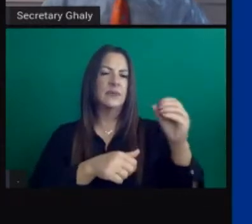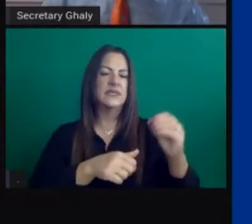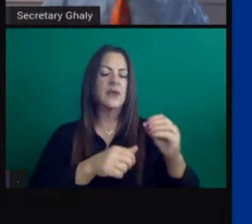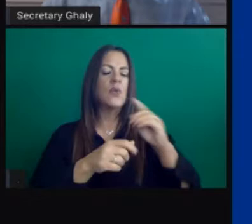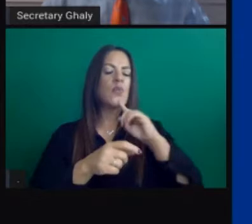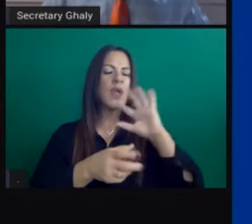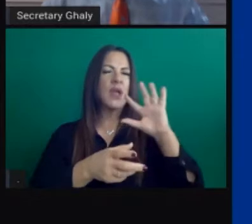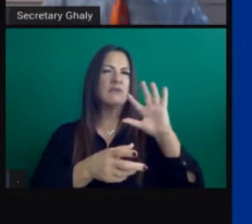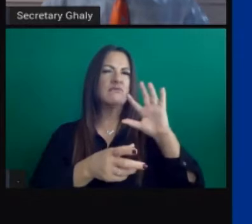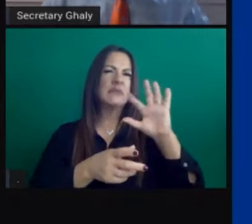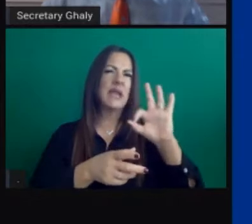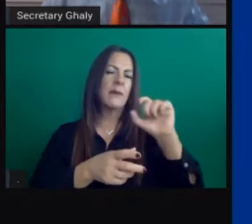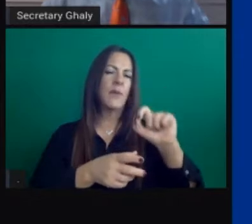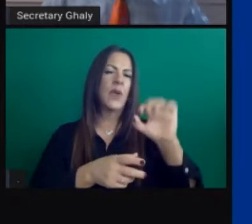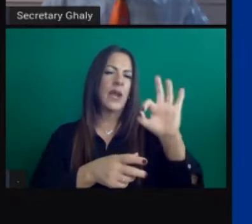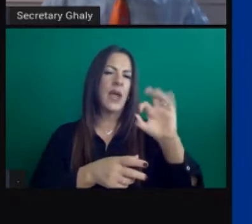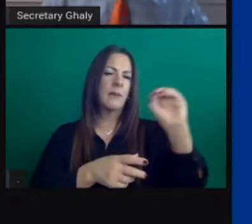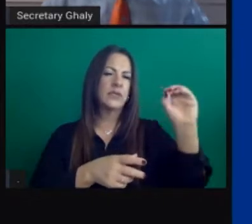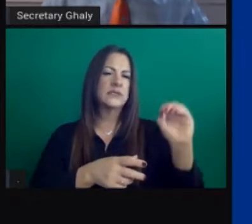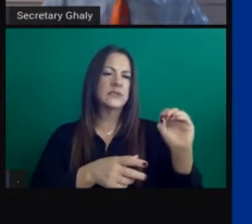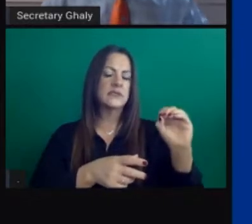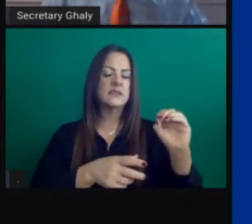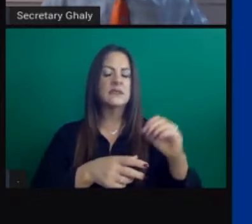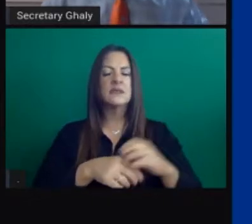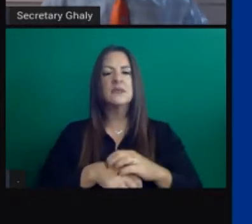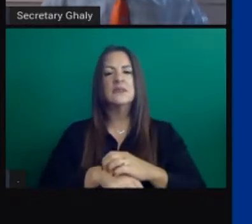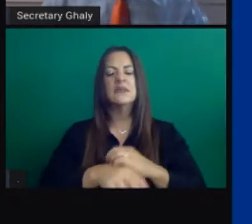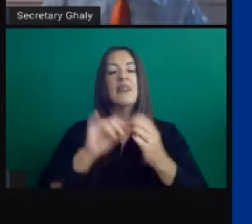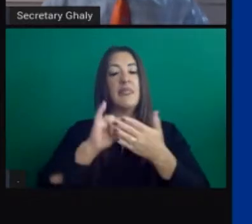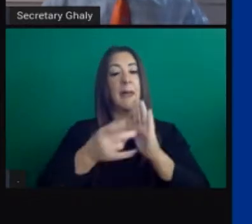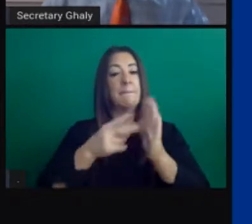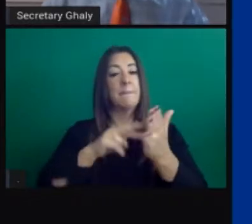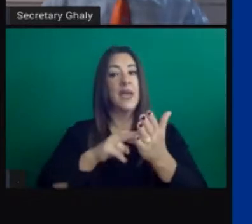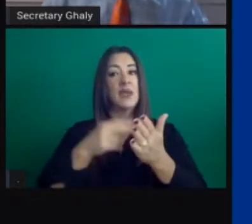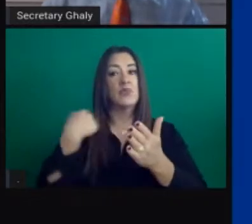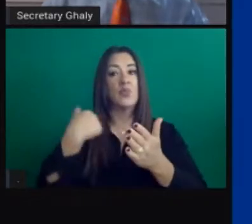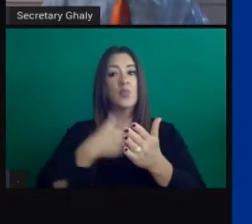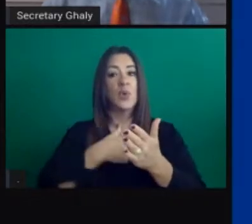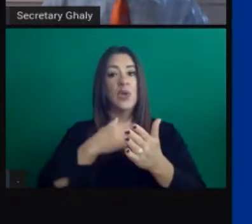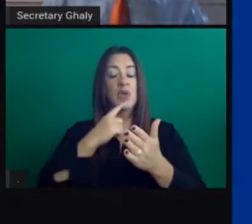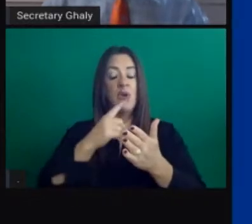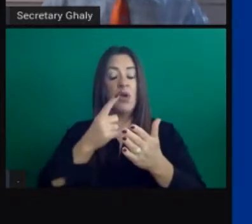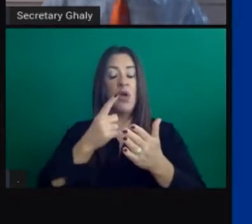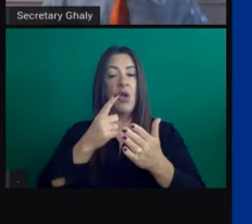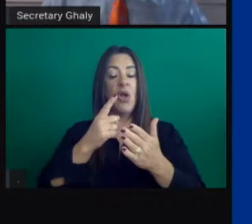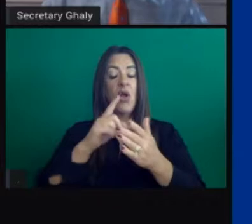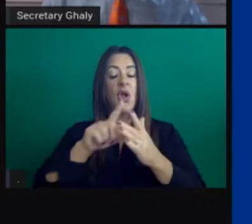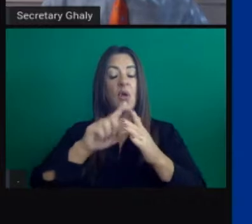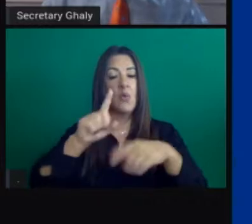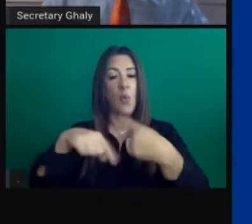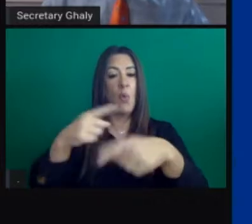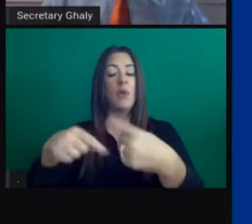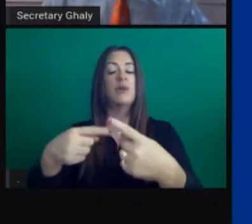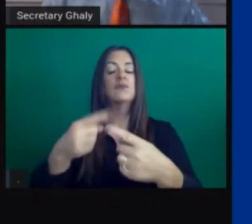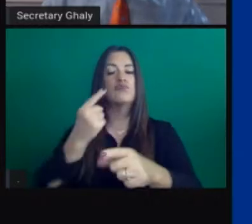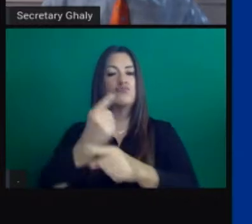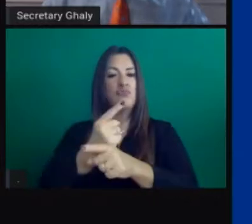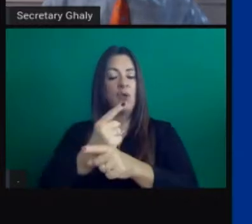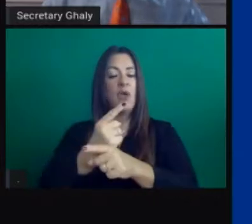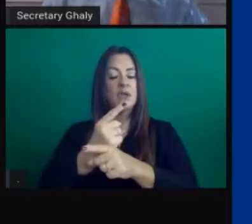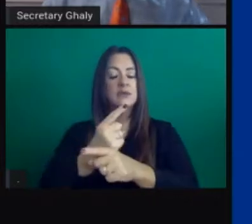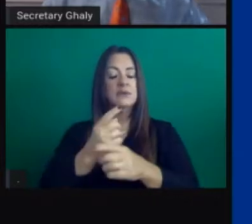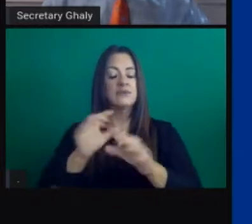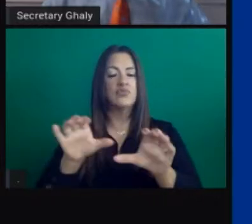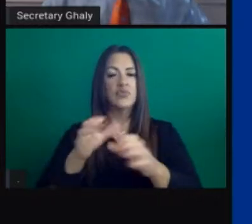9.9%. So all showing trends in the right direction on test positivity. And you see that in this next